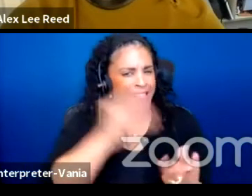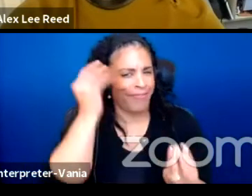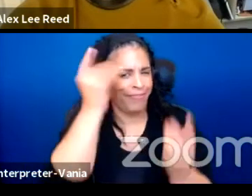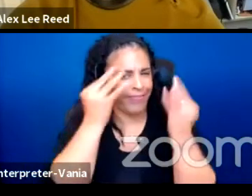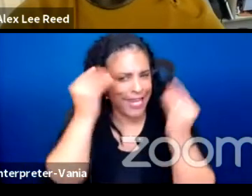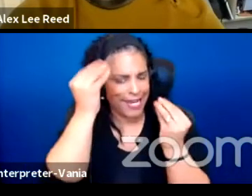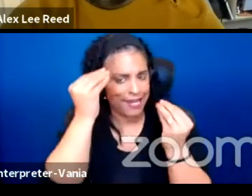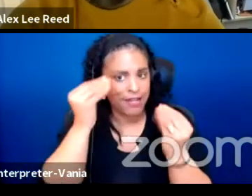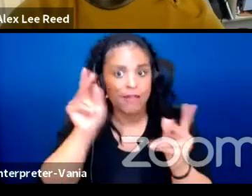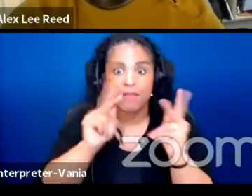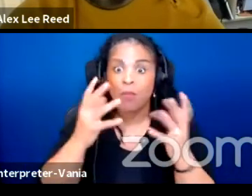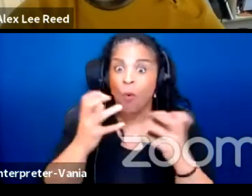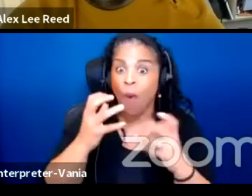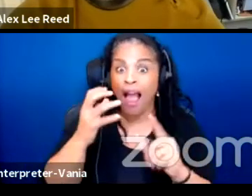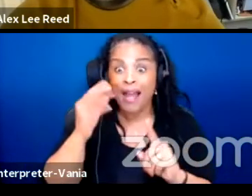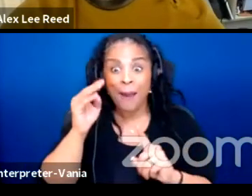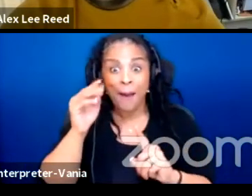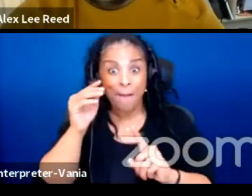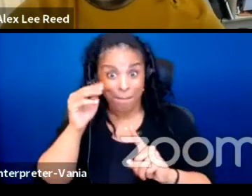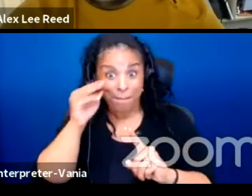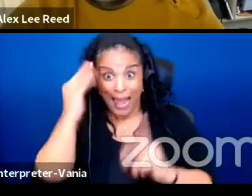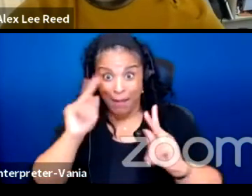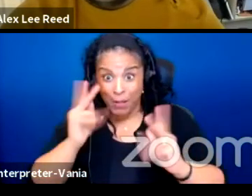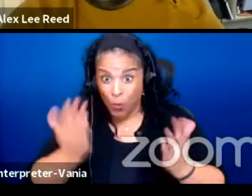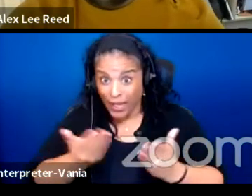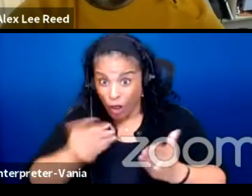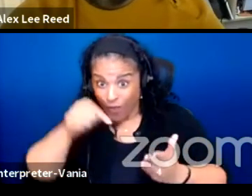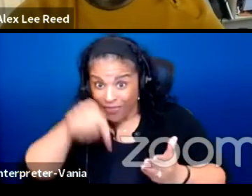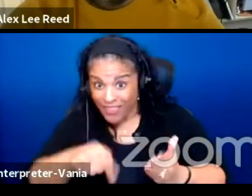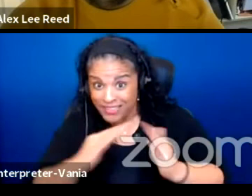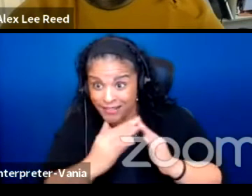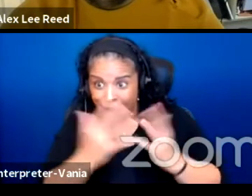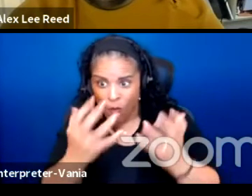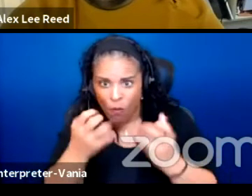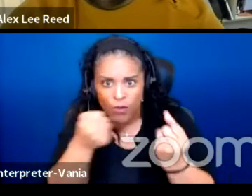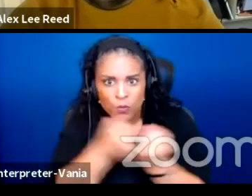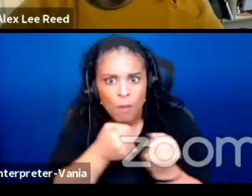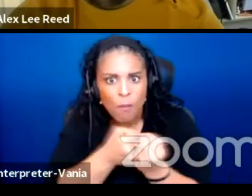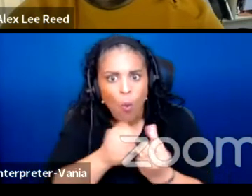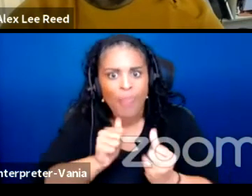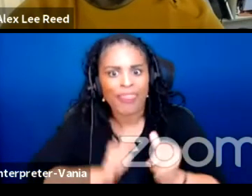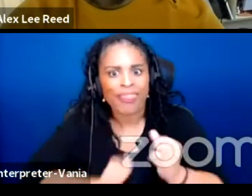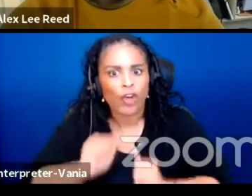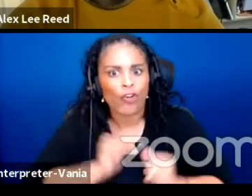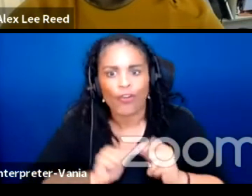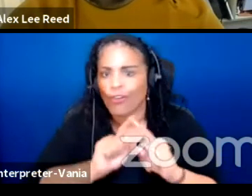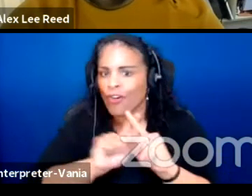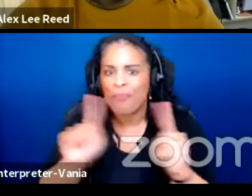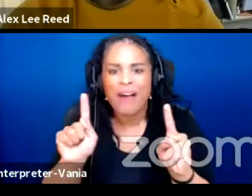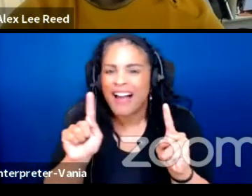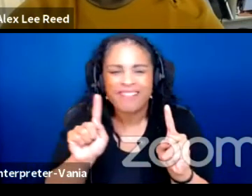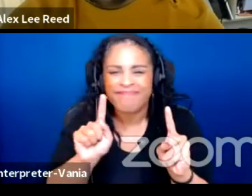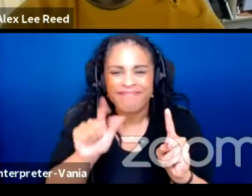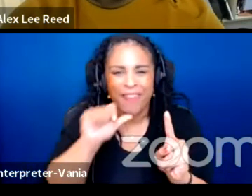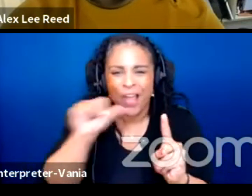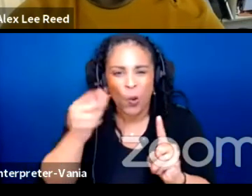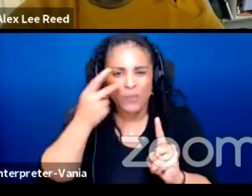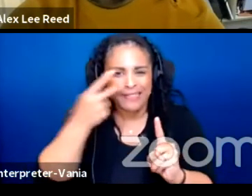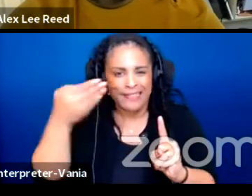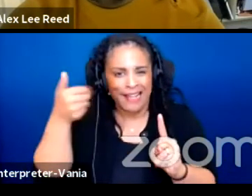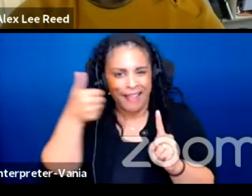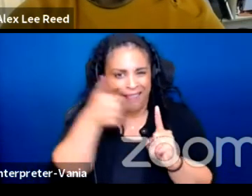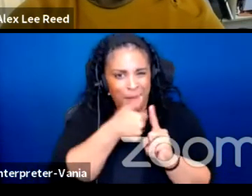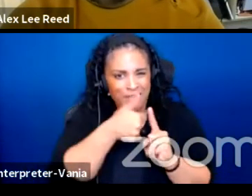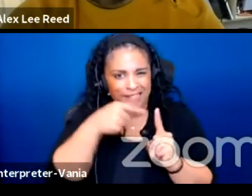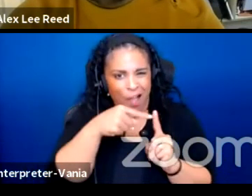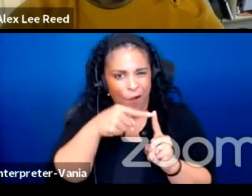people want, there are Black people in this town who want to support theater, but they don't see themselves.